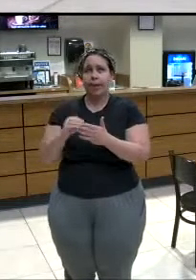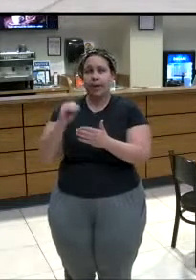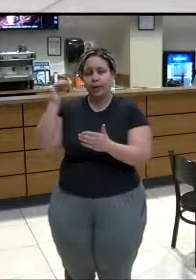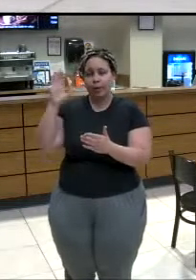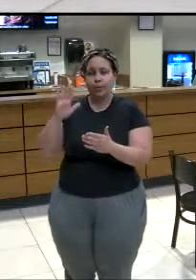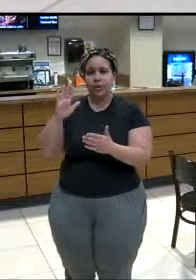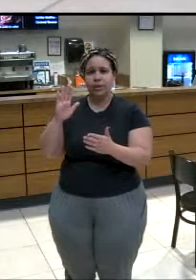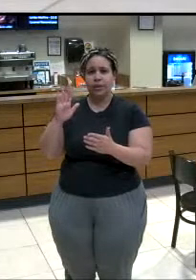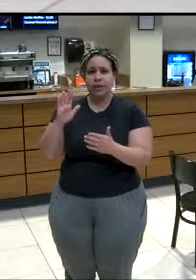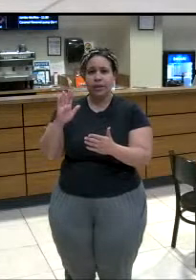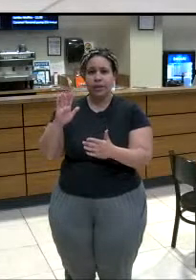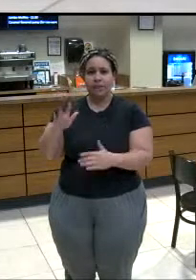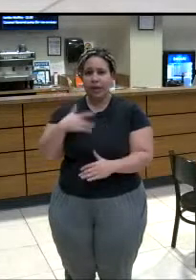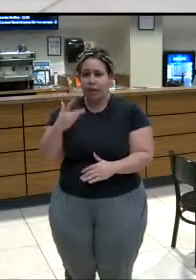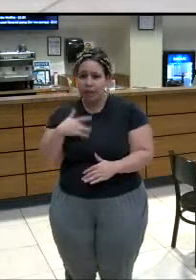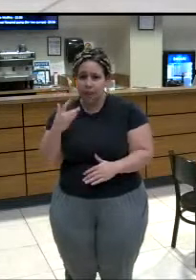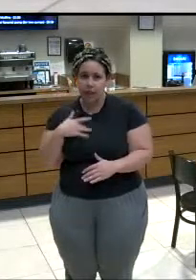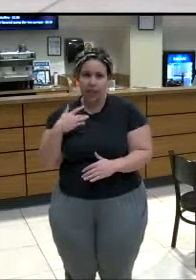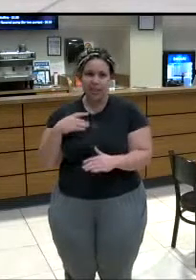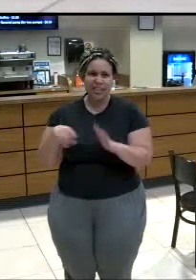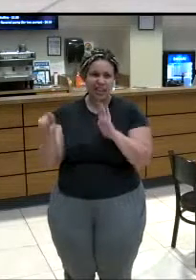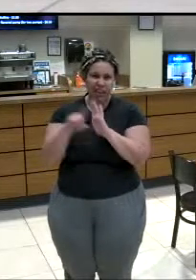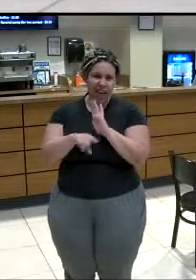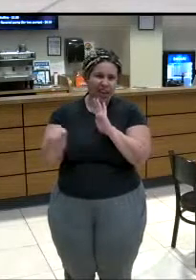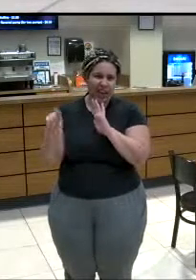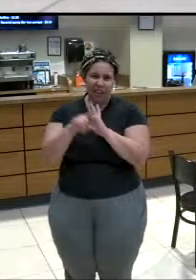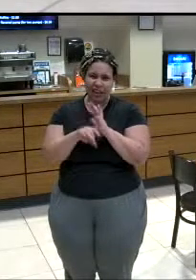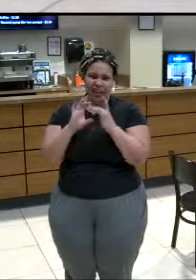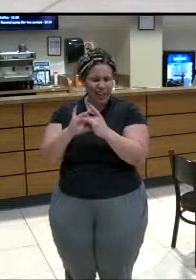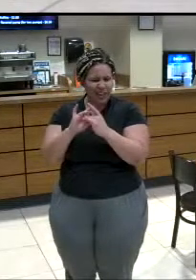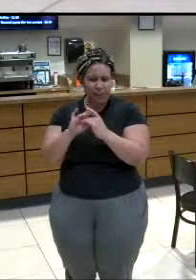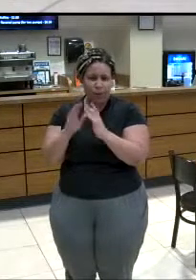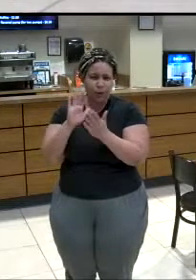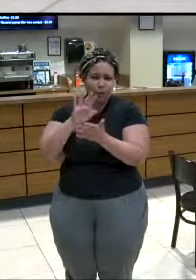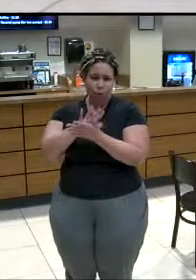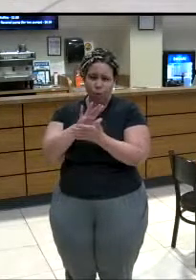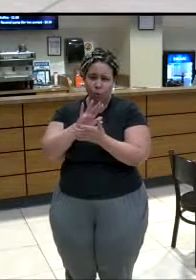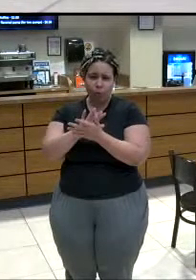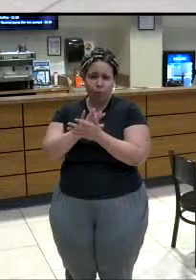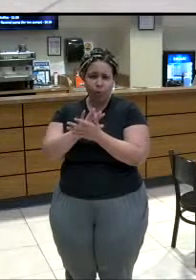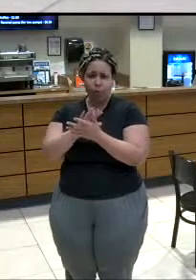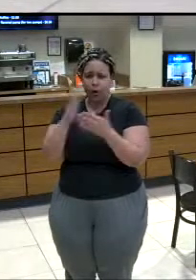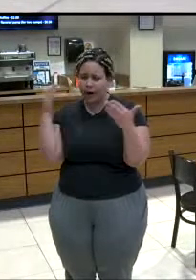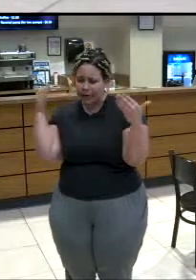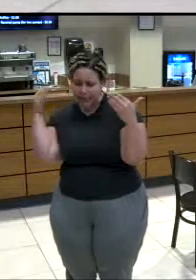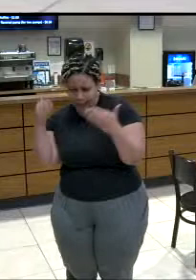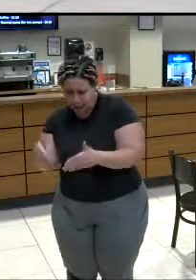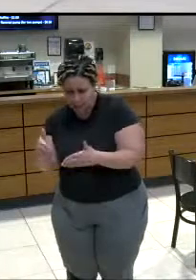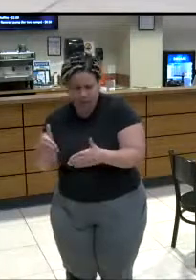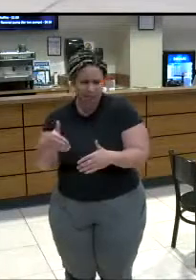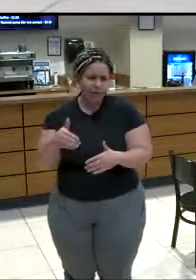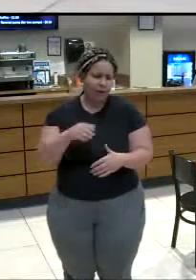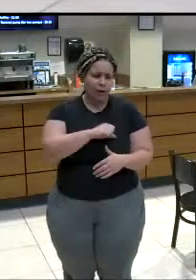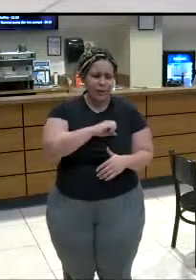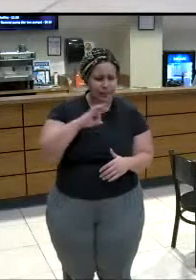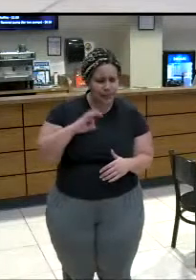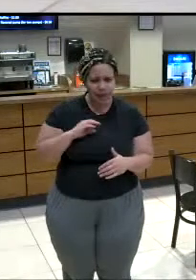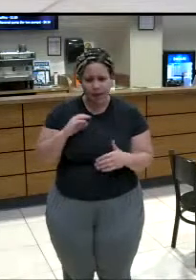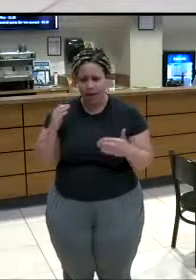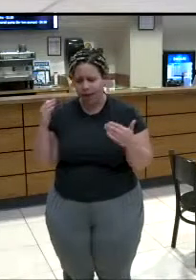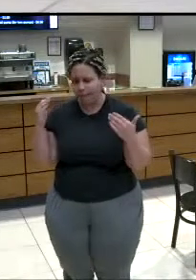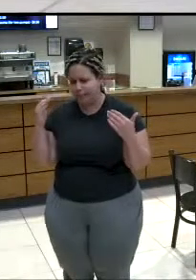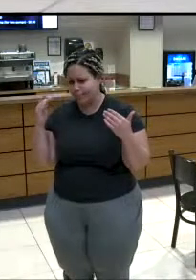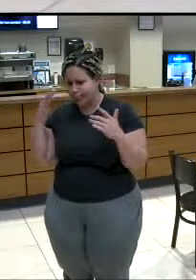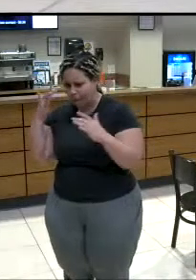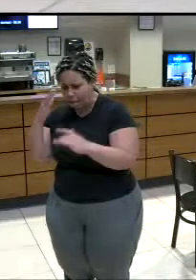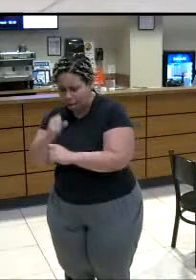negative feelings or student attachment to school or student engagement in school or staff engagement, perceptions of